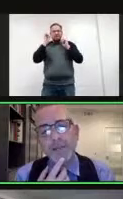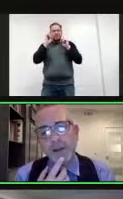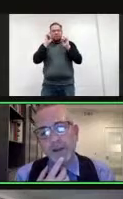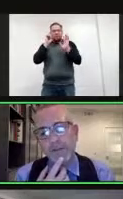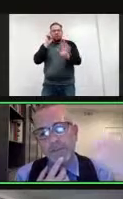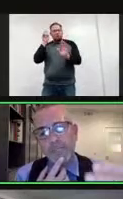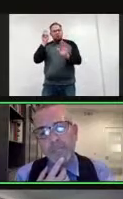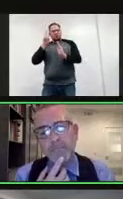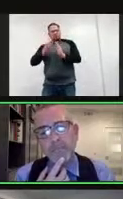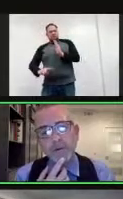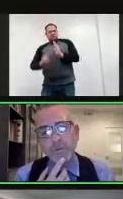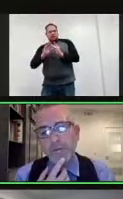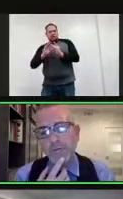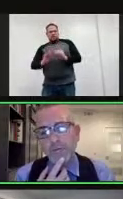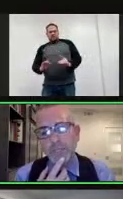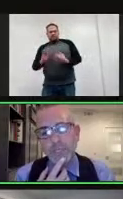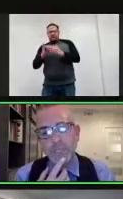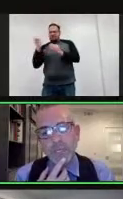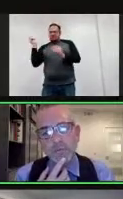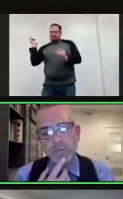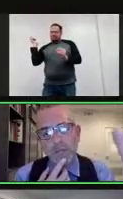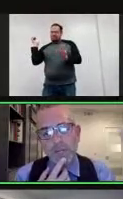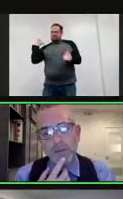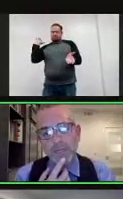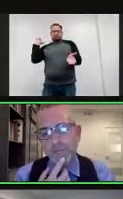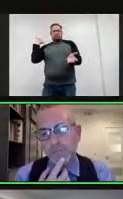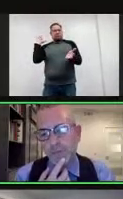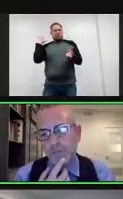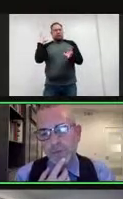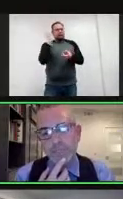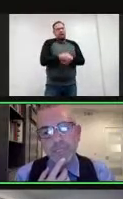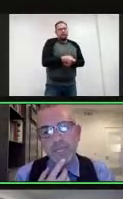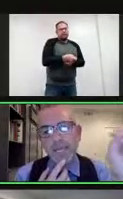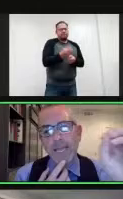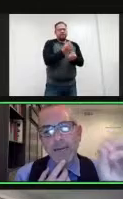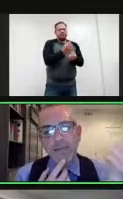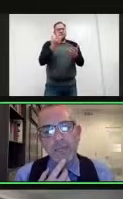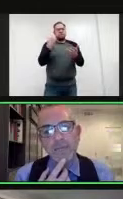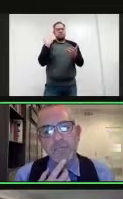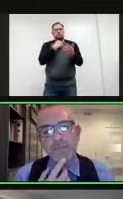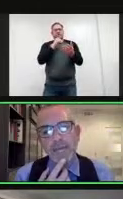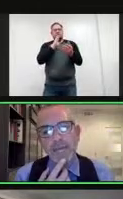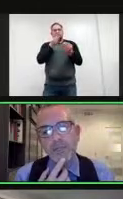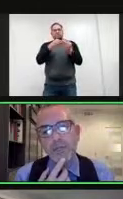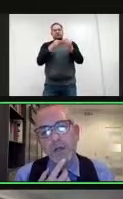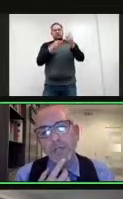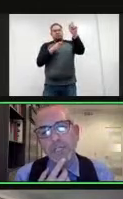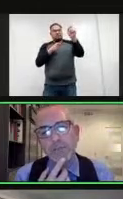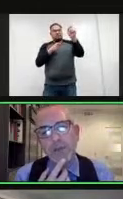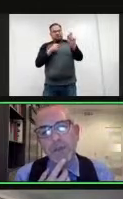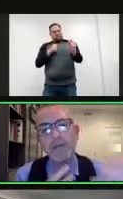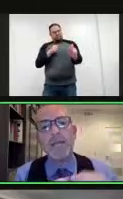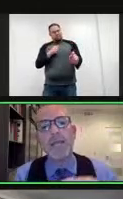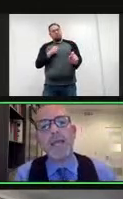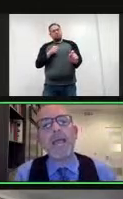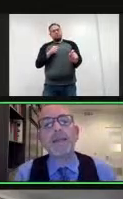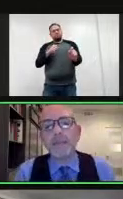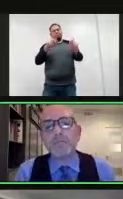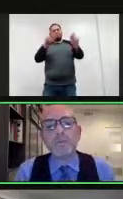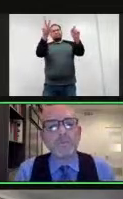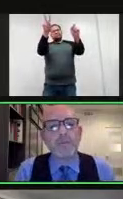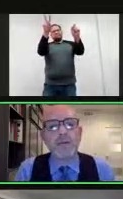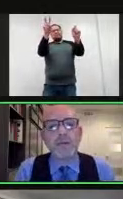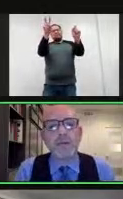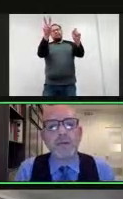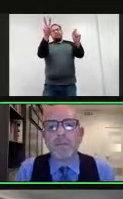read a narrative that basically mirrors what I just discussed. So we'll talk about each of these bullet points and it'll give some text or context around that. And this